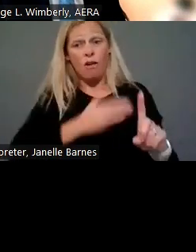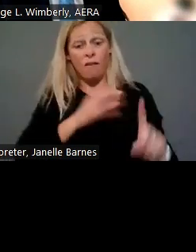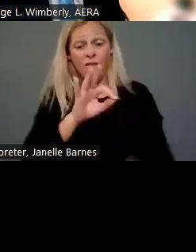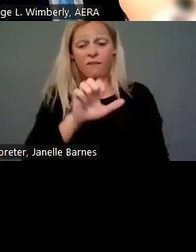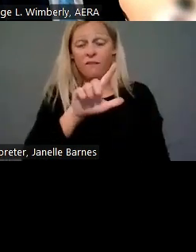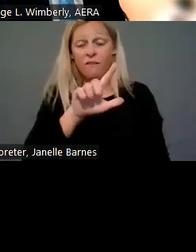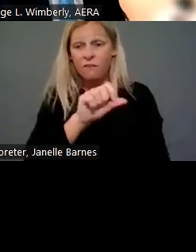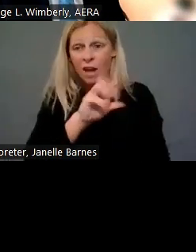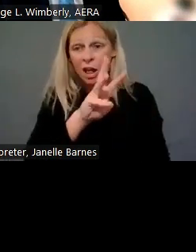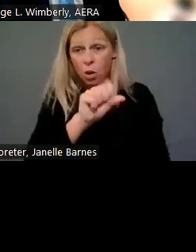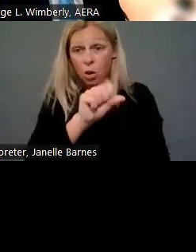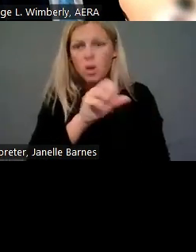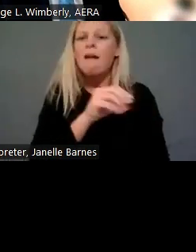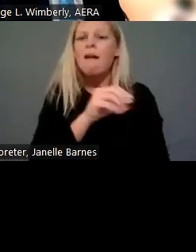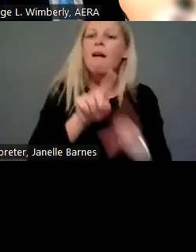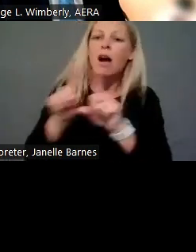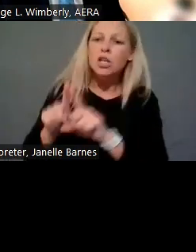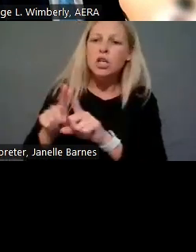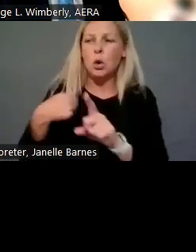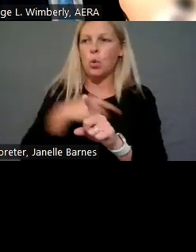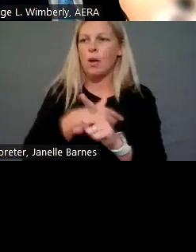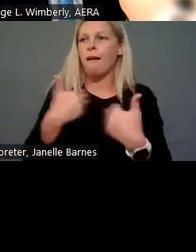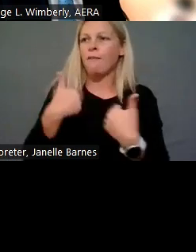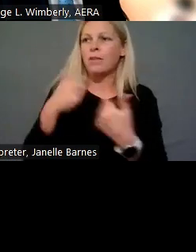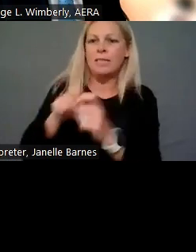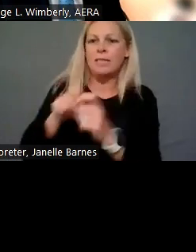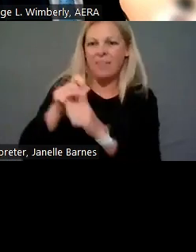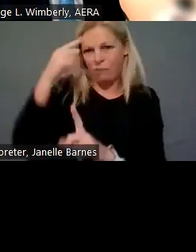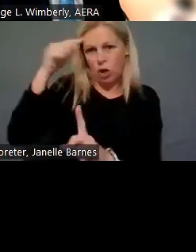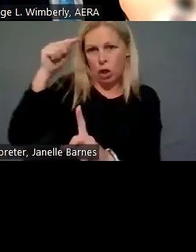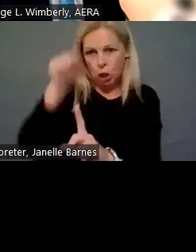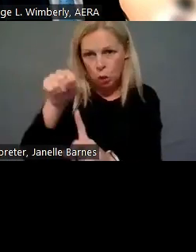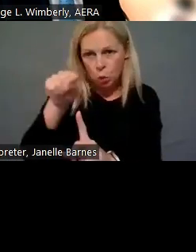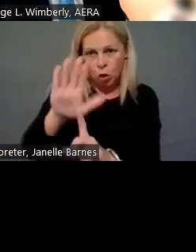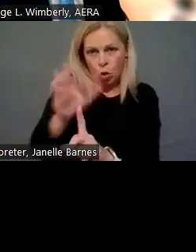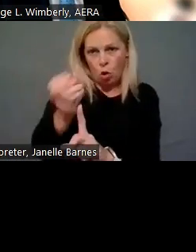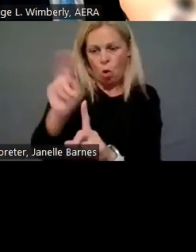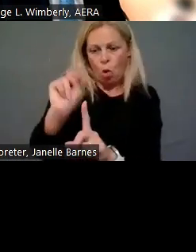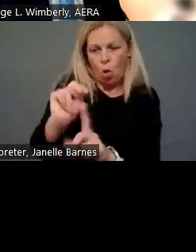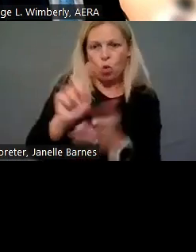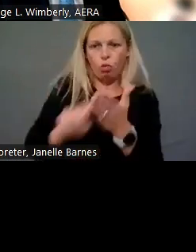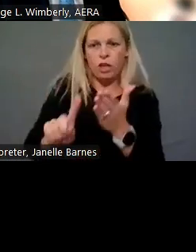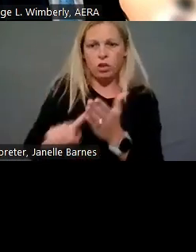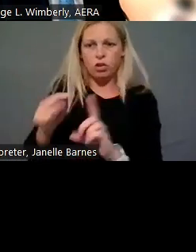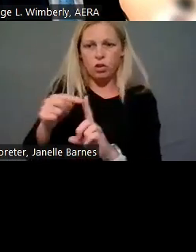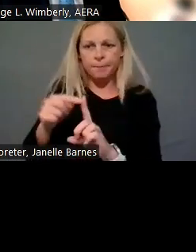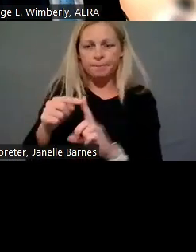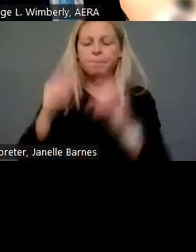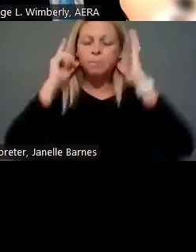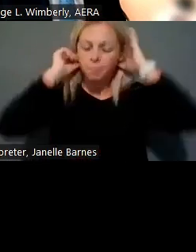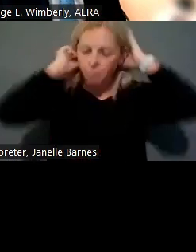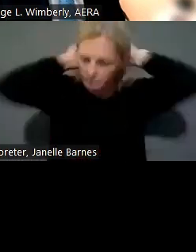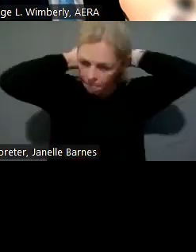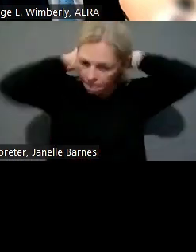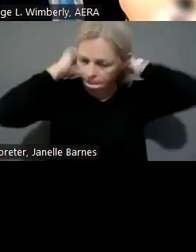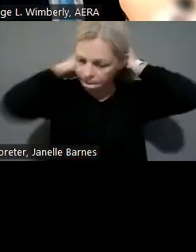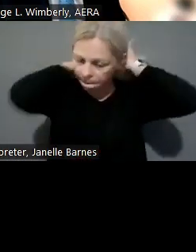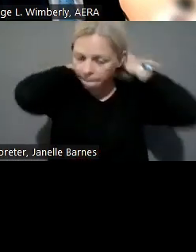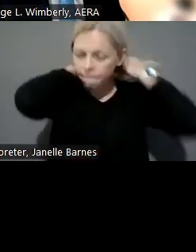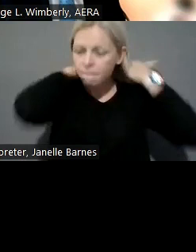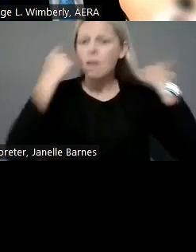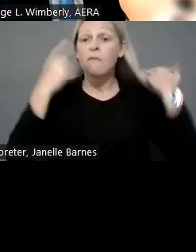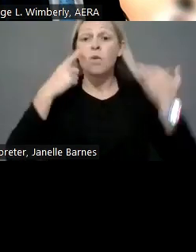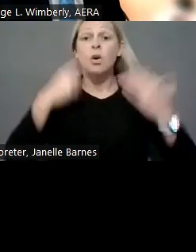work to try to have things that are specific to you and your own research in your area. For example, if you are an